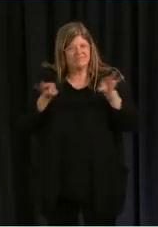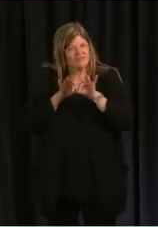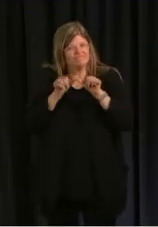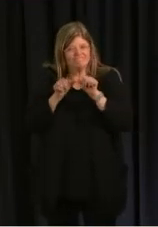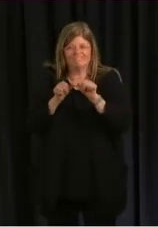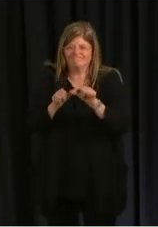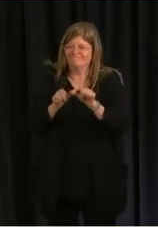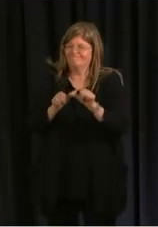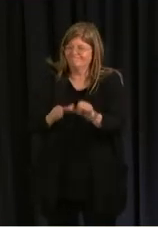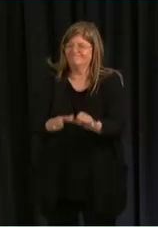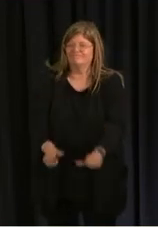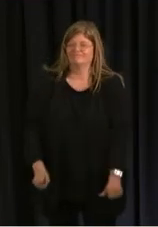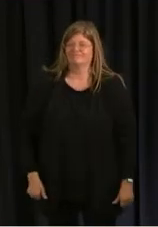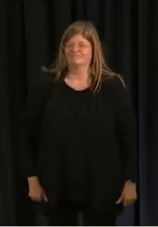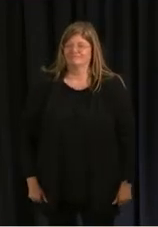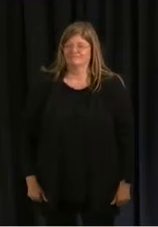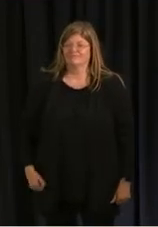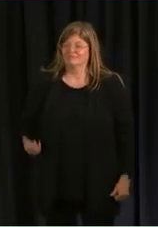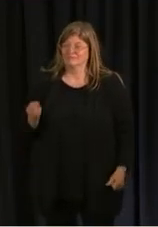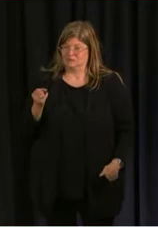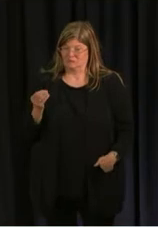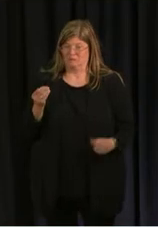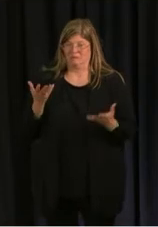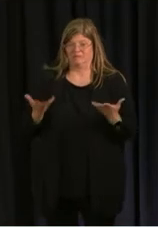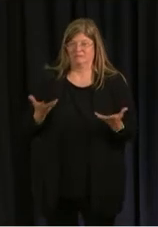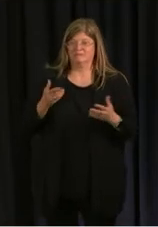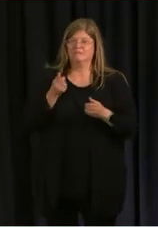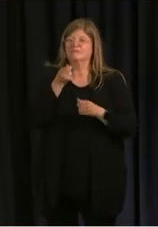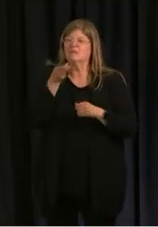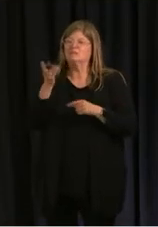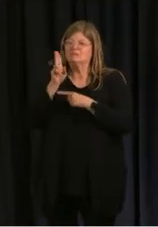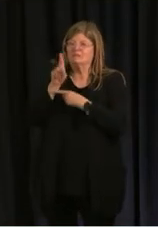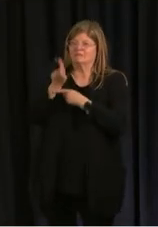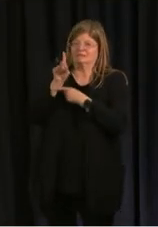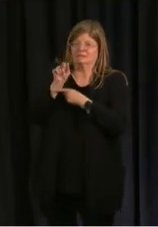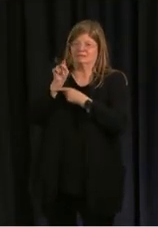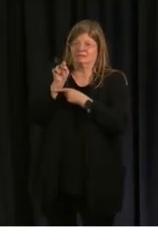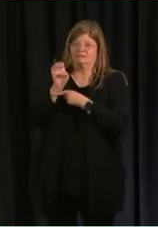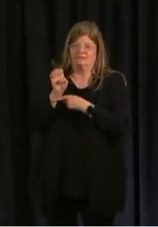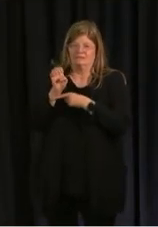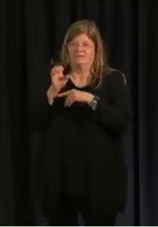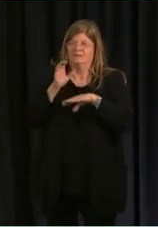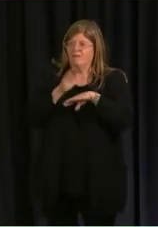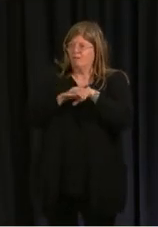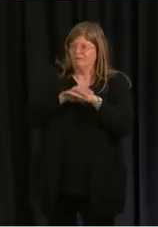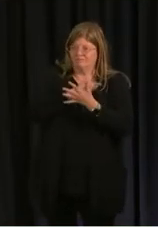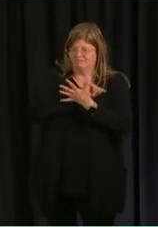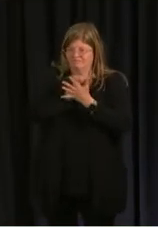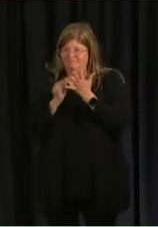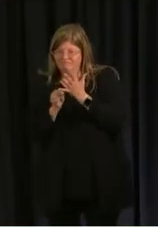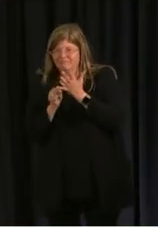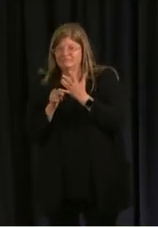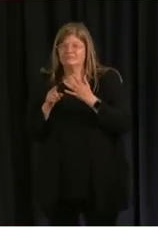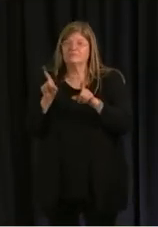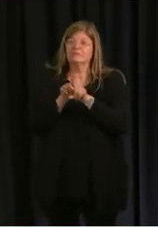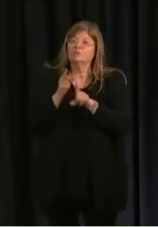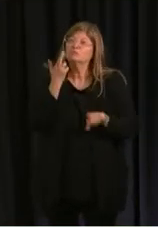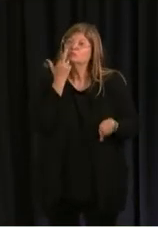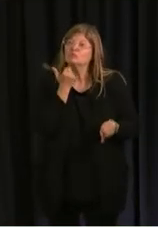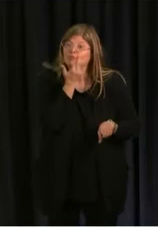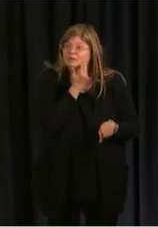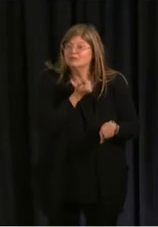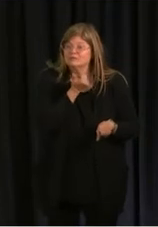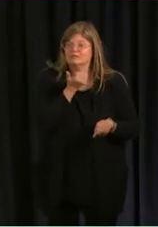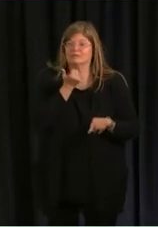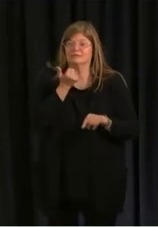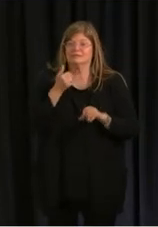when indoors. So those are just a few updates on some of the changes. Finally, restaurants will be able to, alcohol will be able to be